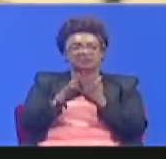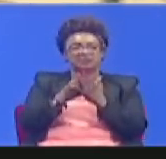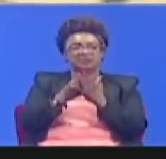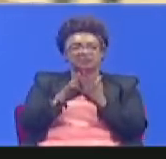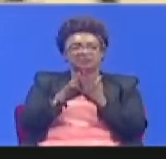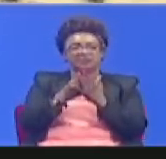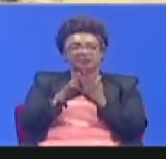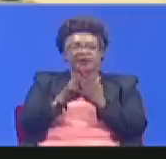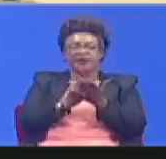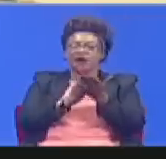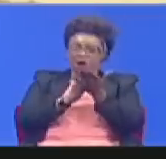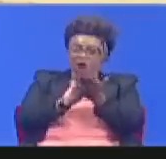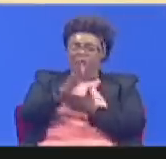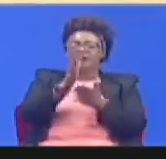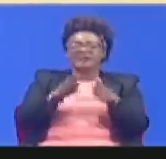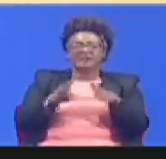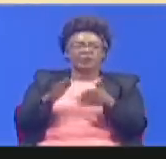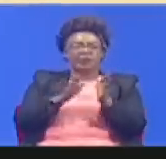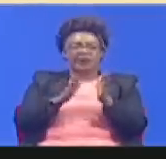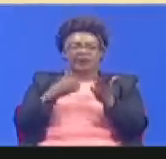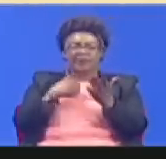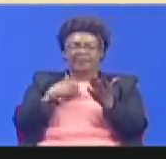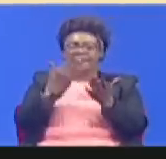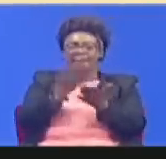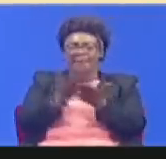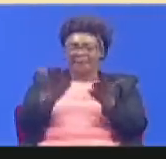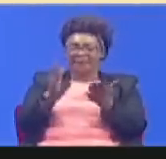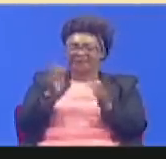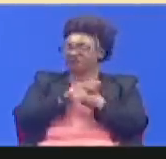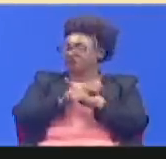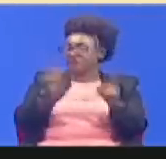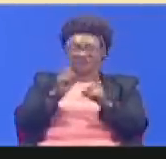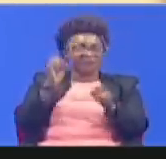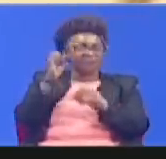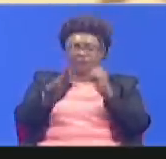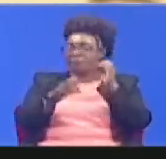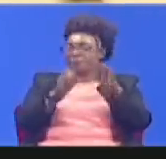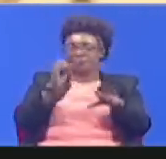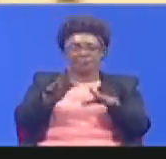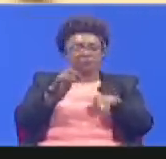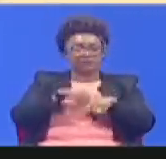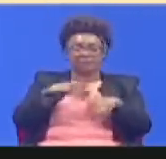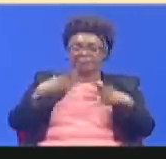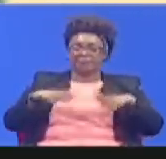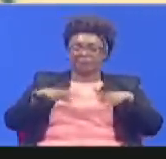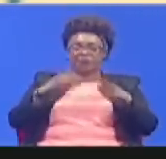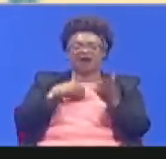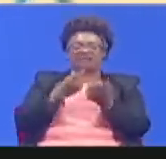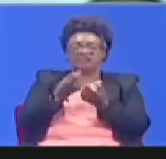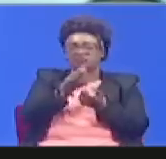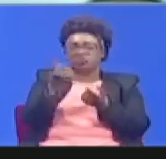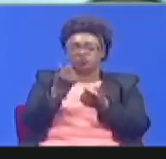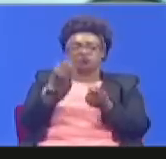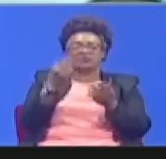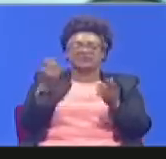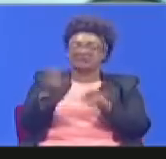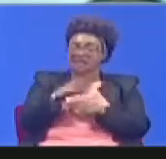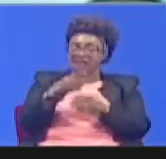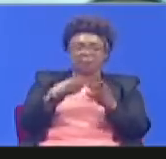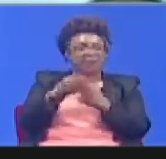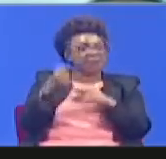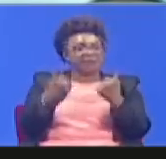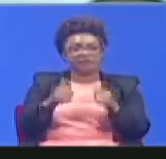in an honest way, there are things that you're not even supposed to post. When people are languishing, their salaries that are not paid. It's not bad to